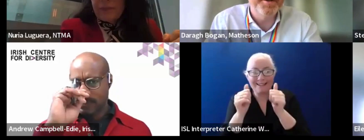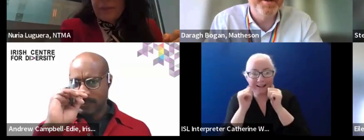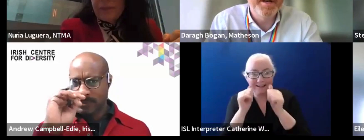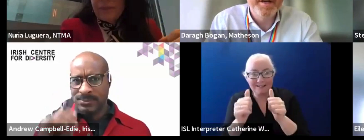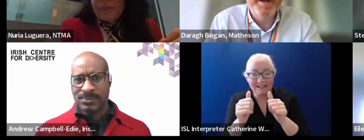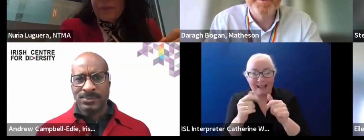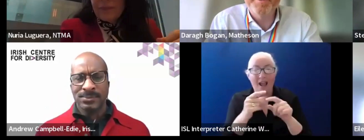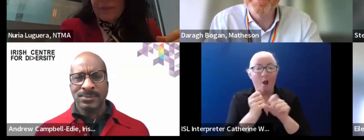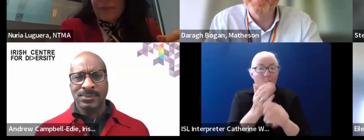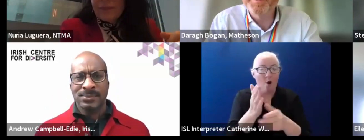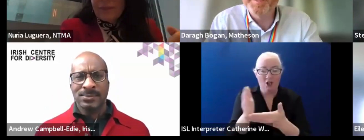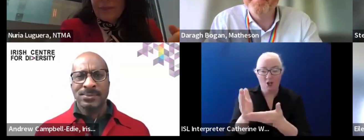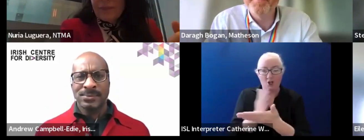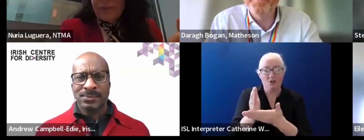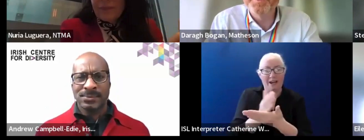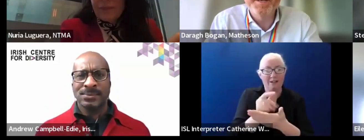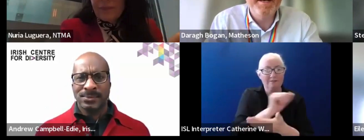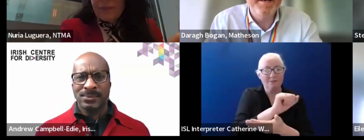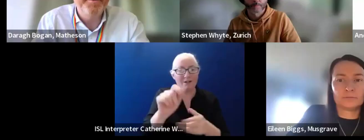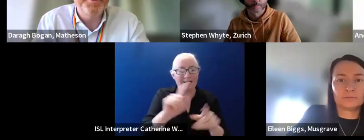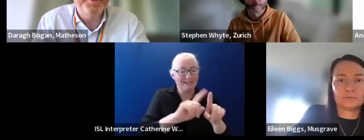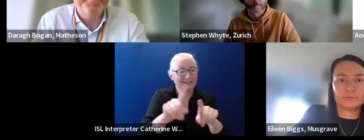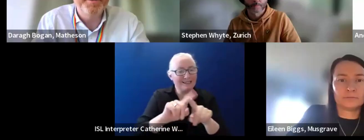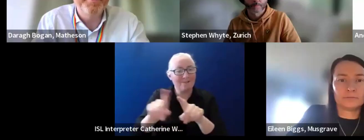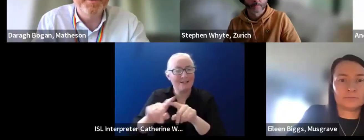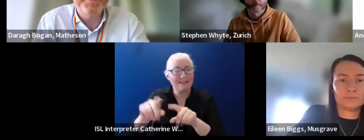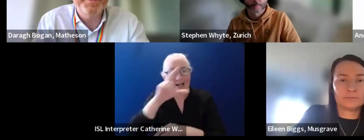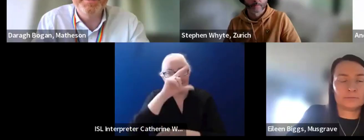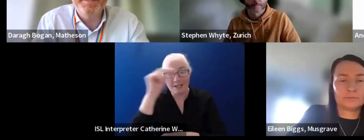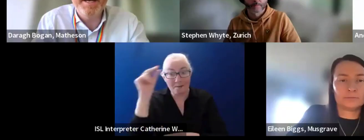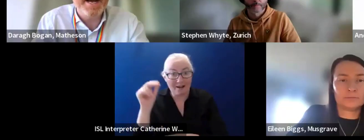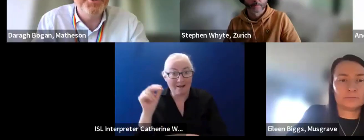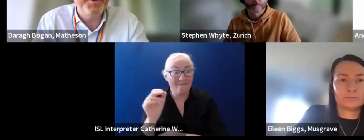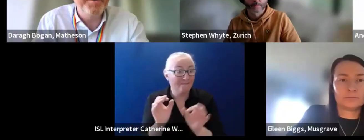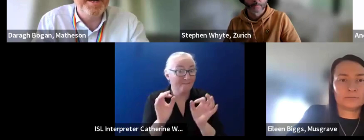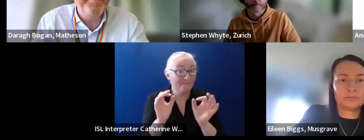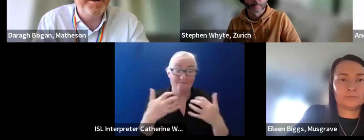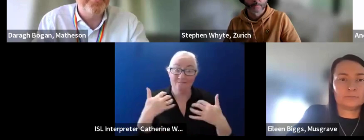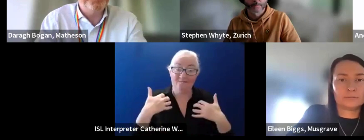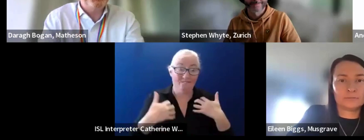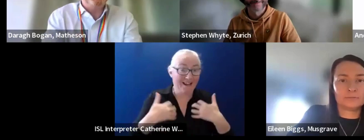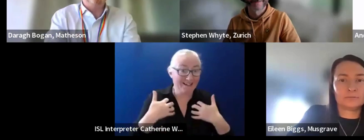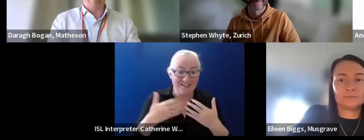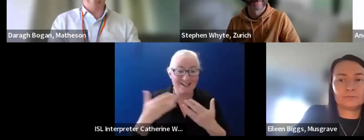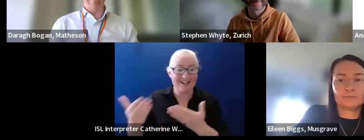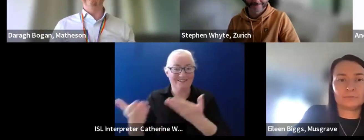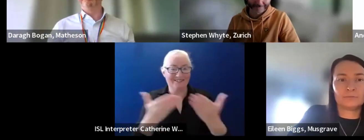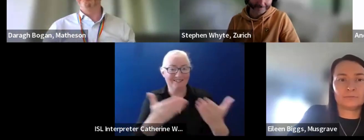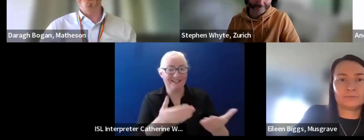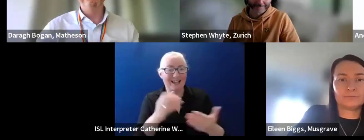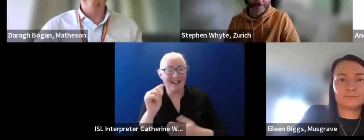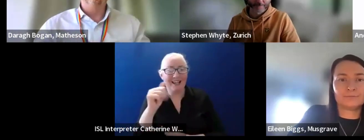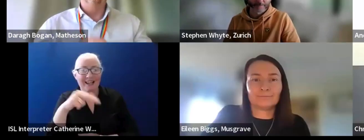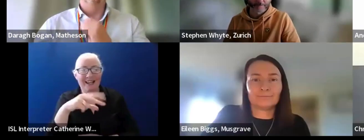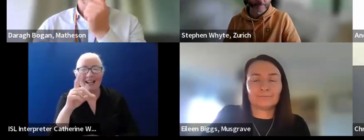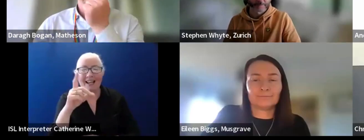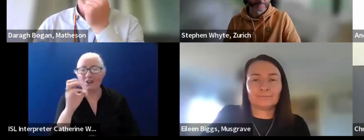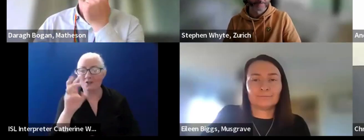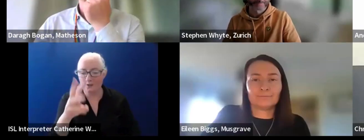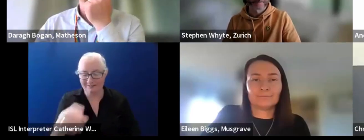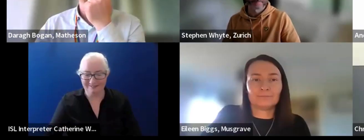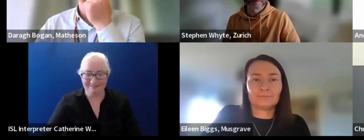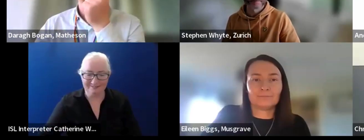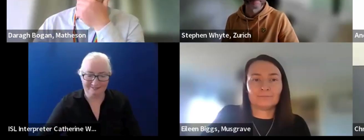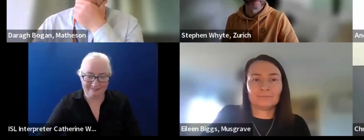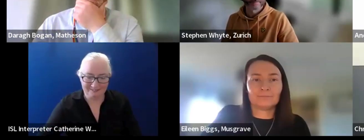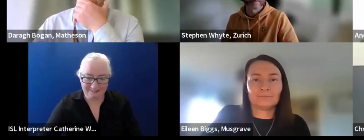all sharing your respective examples, which I found fascinating. Andrew, I will hand back over to you. Thank you very